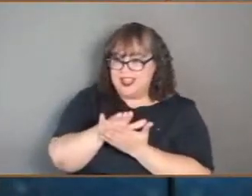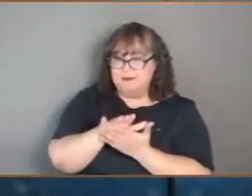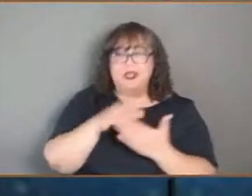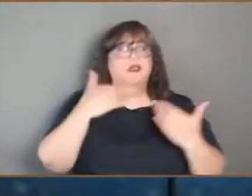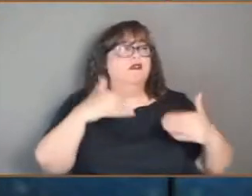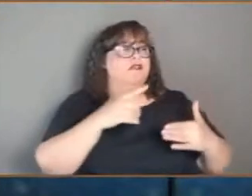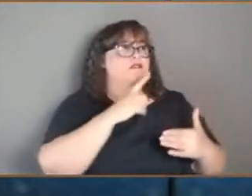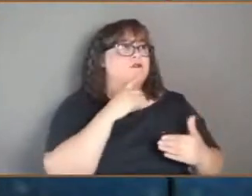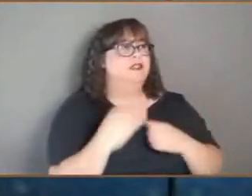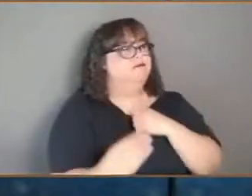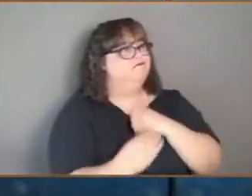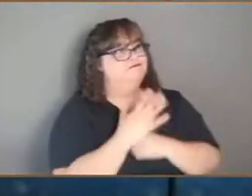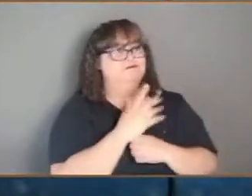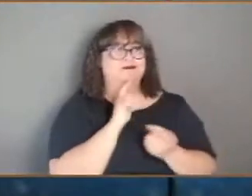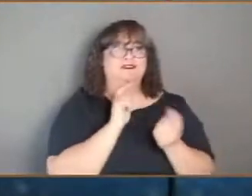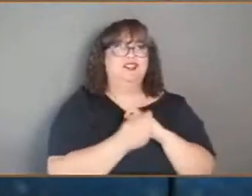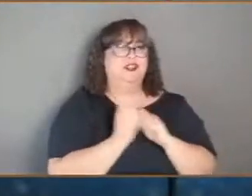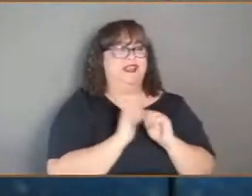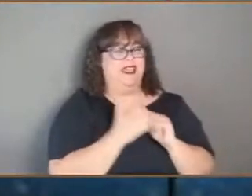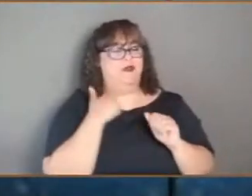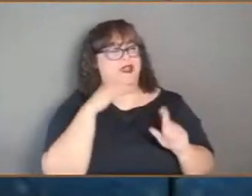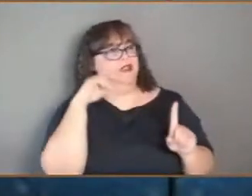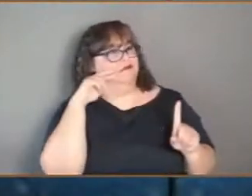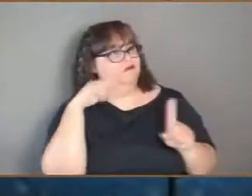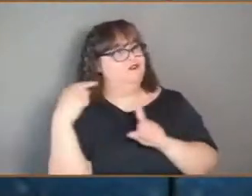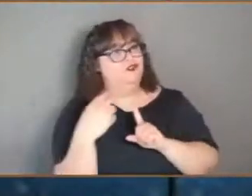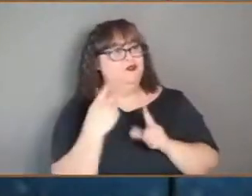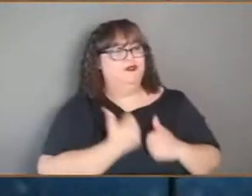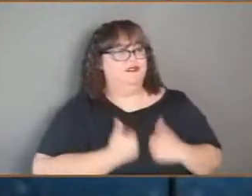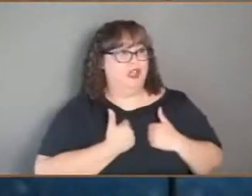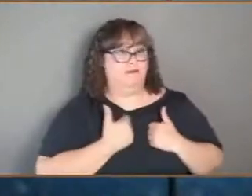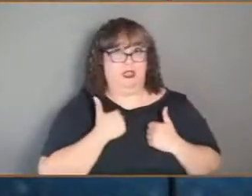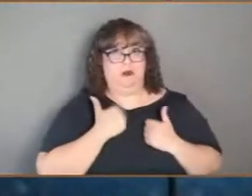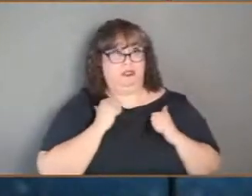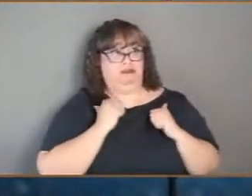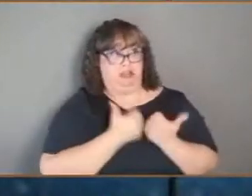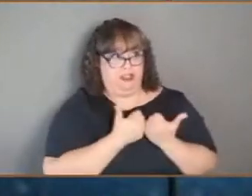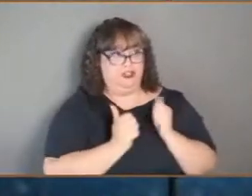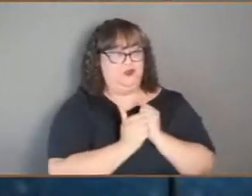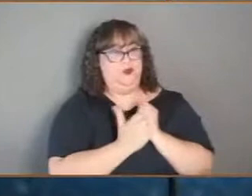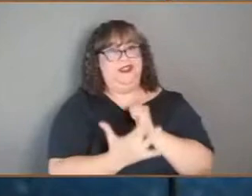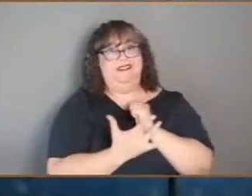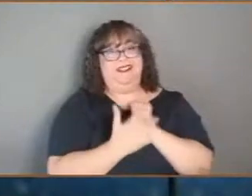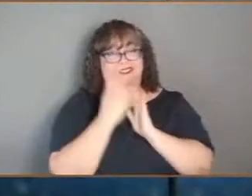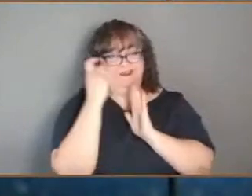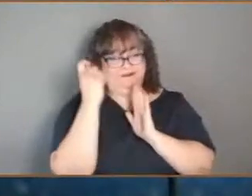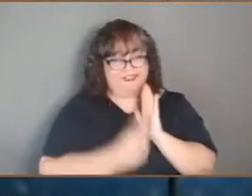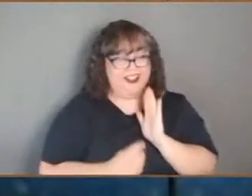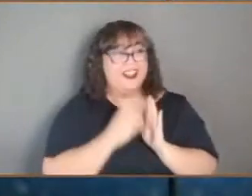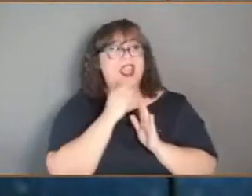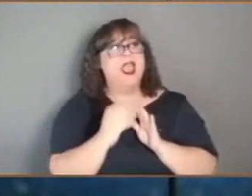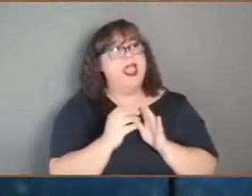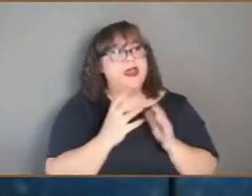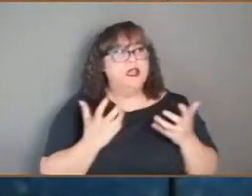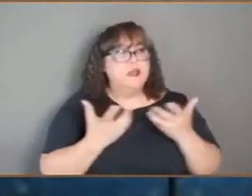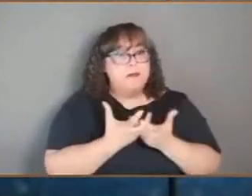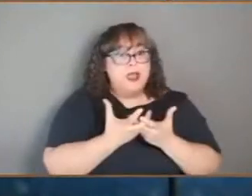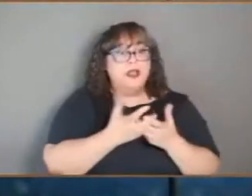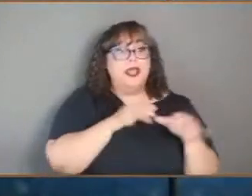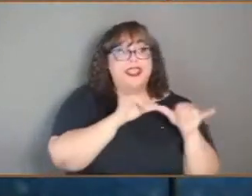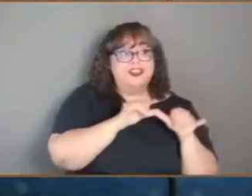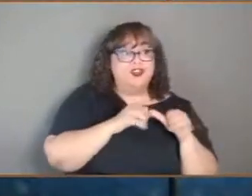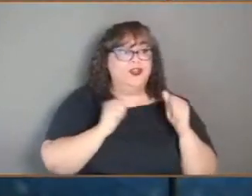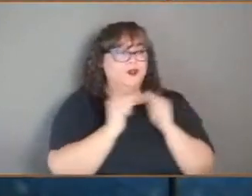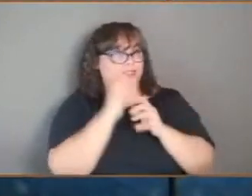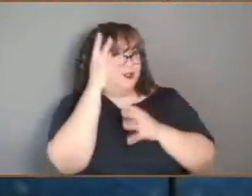I was tested not only in terms of writing technical papers, but also in terms of combining engineering with creativity, which I think a lot of engineers